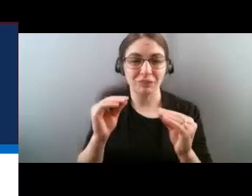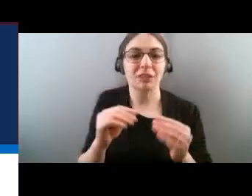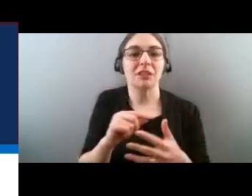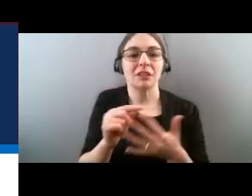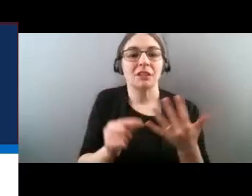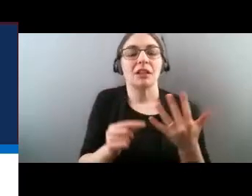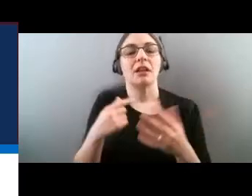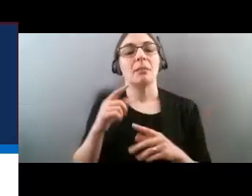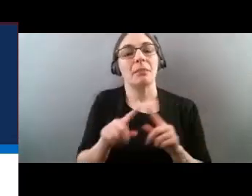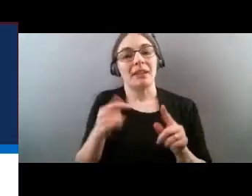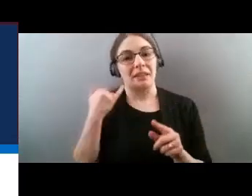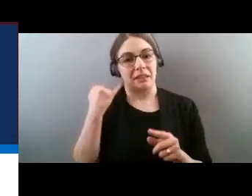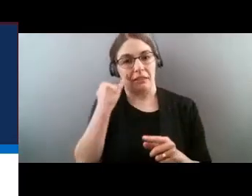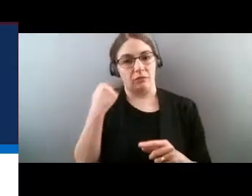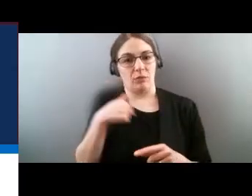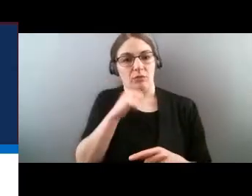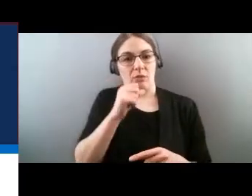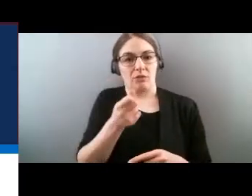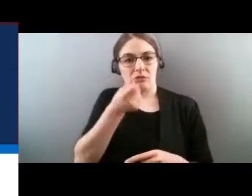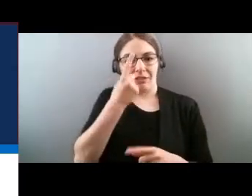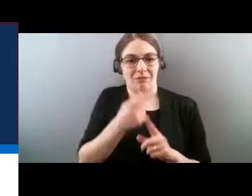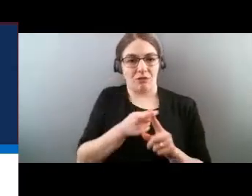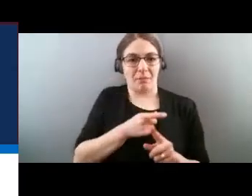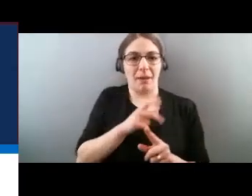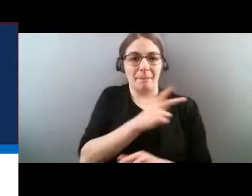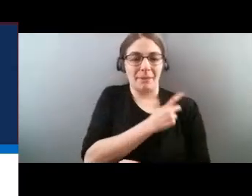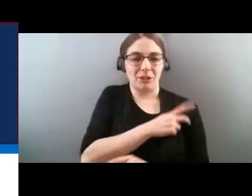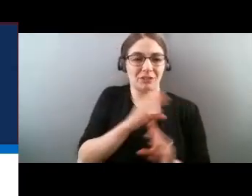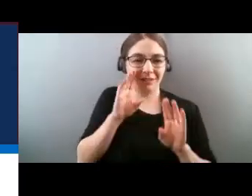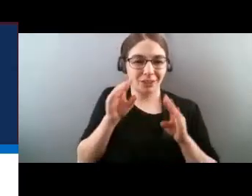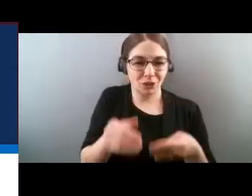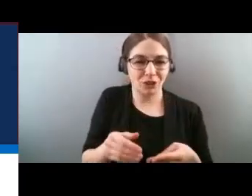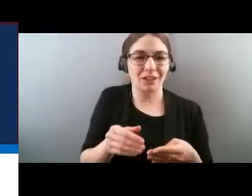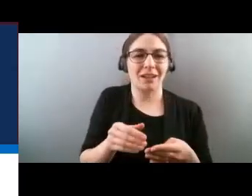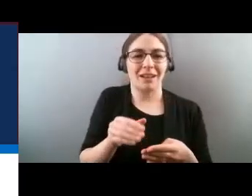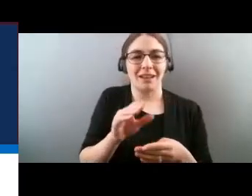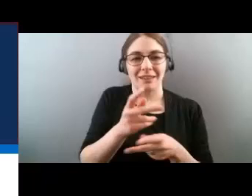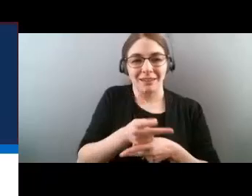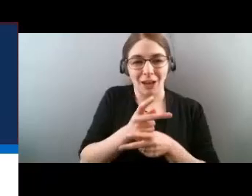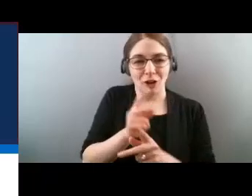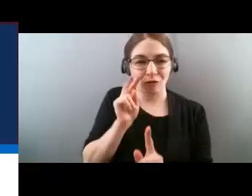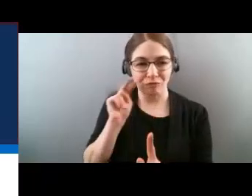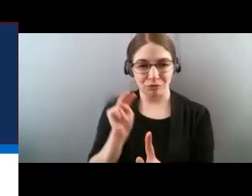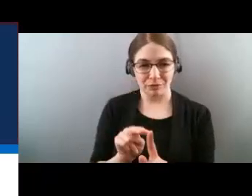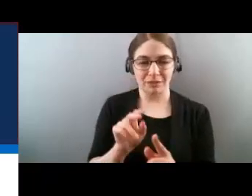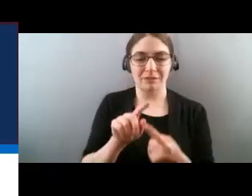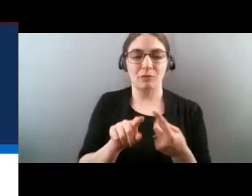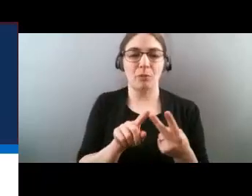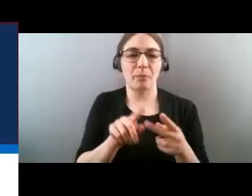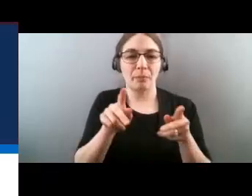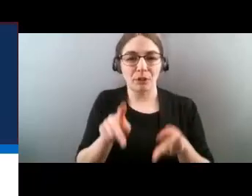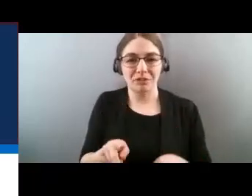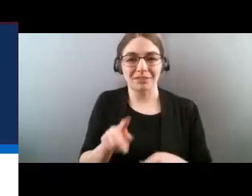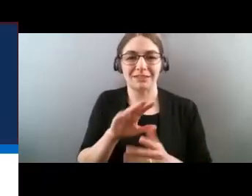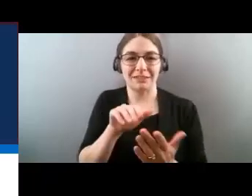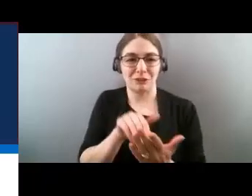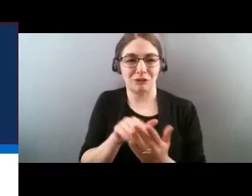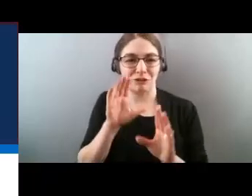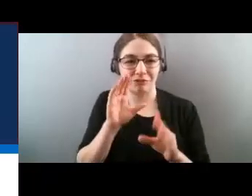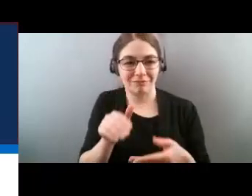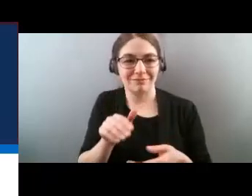an empathetic lens and from a patient-centered care lens, or from, a person-centered care, regardless of the agency that you work